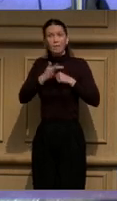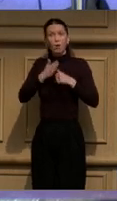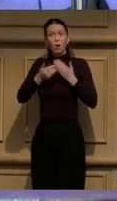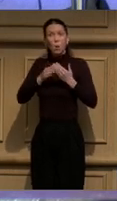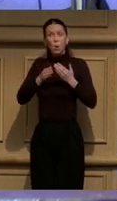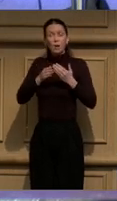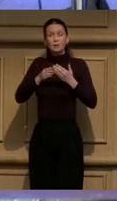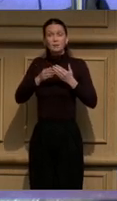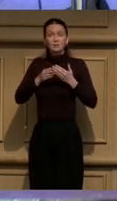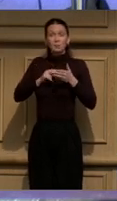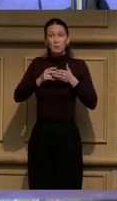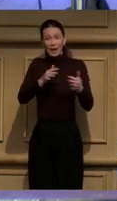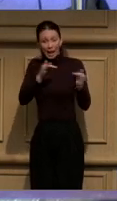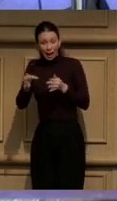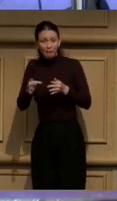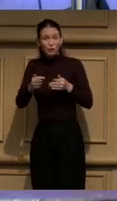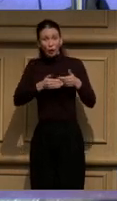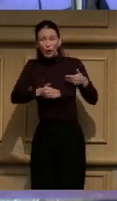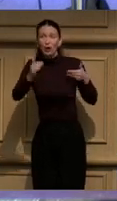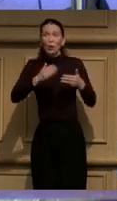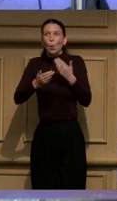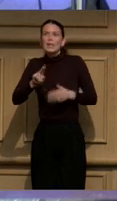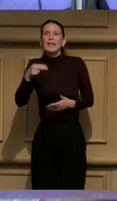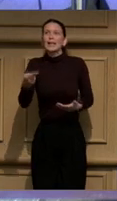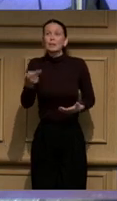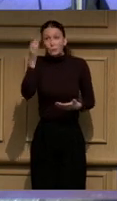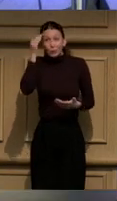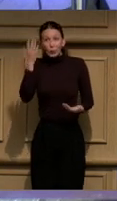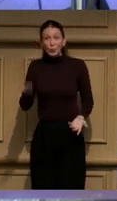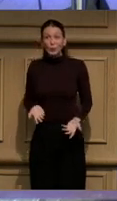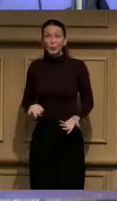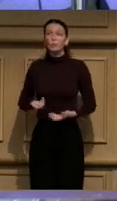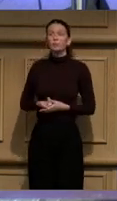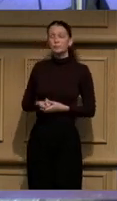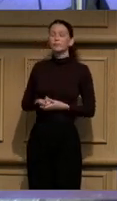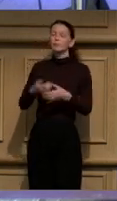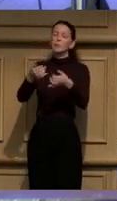Do I fit? Yeah, I think, you know, like the award,